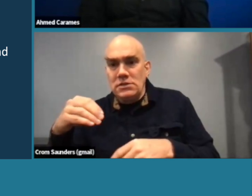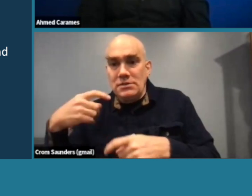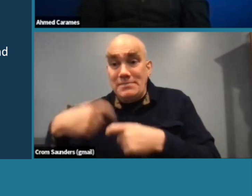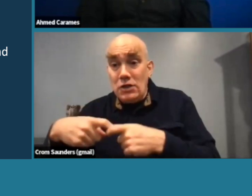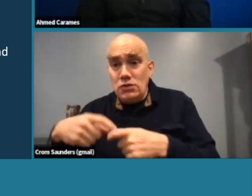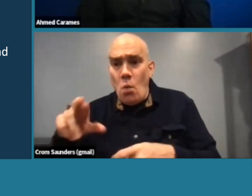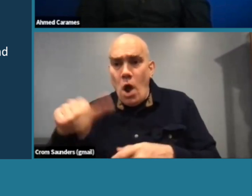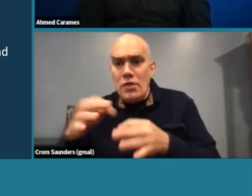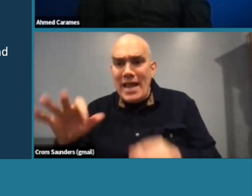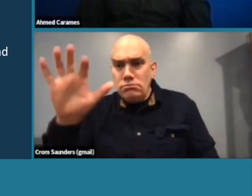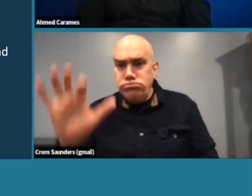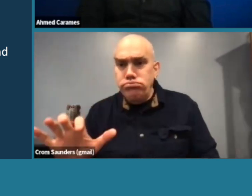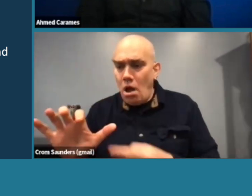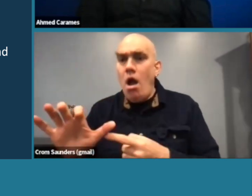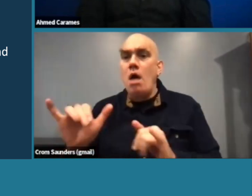in my source language.